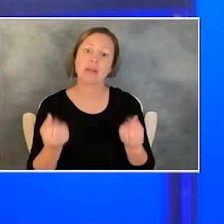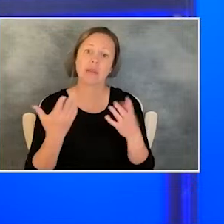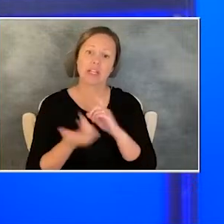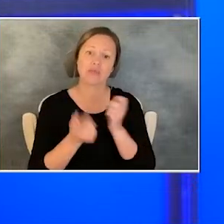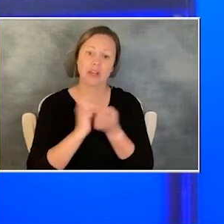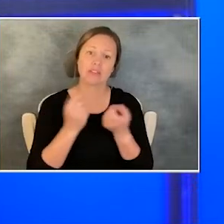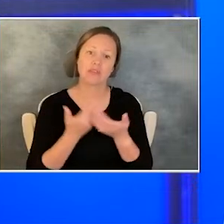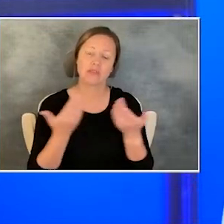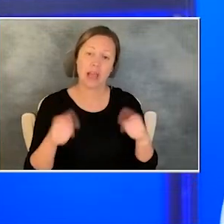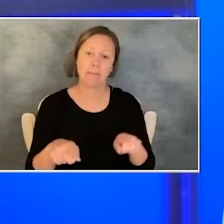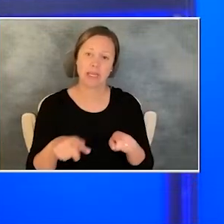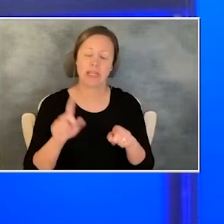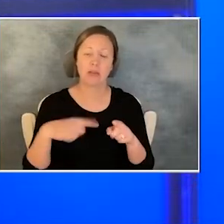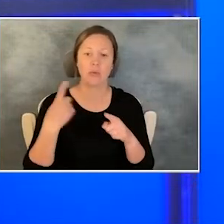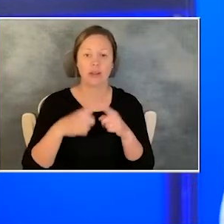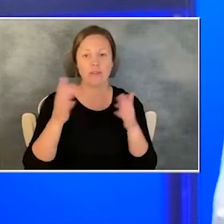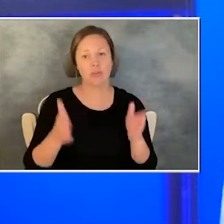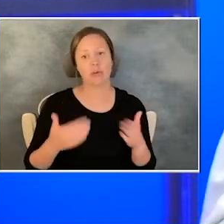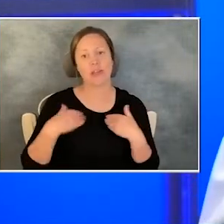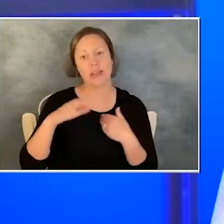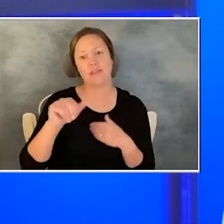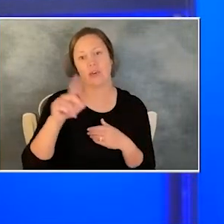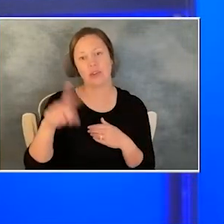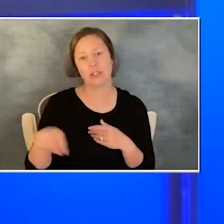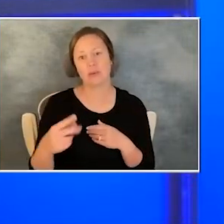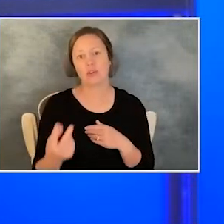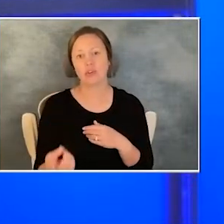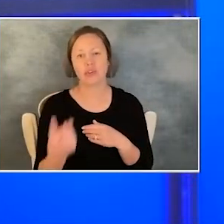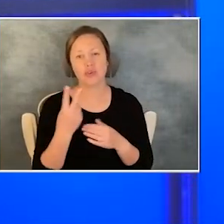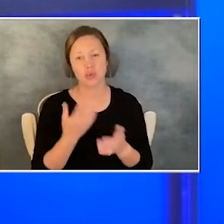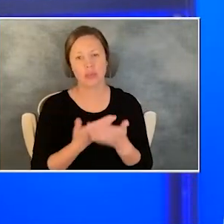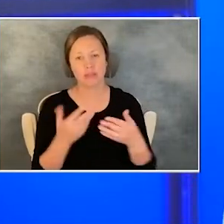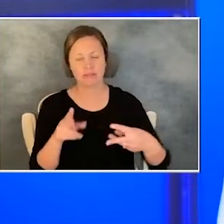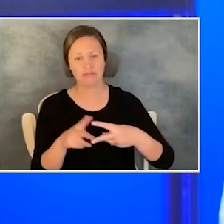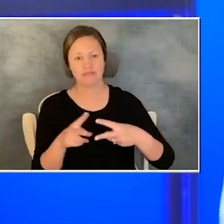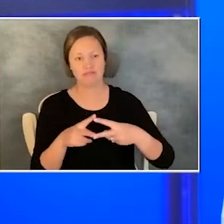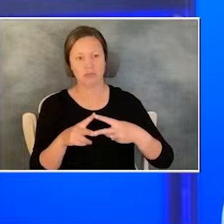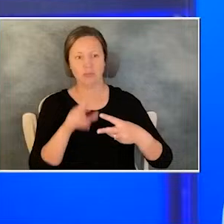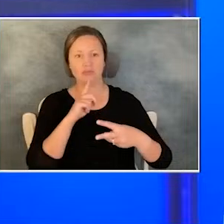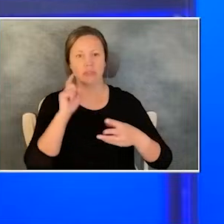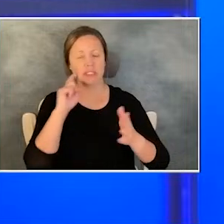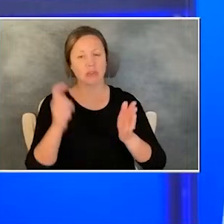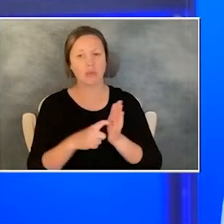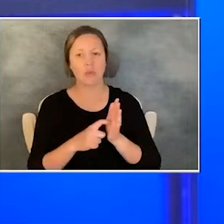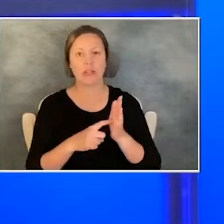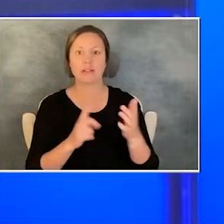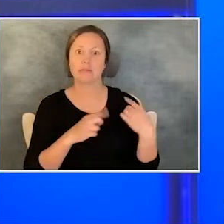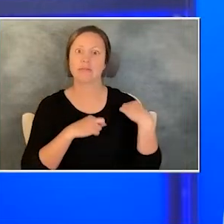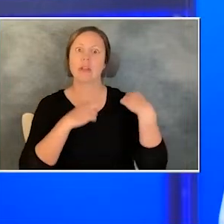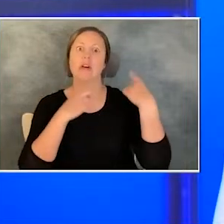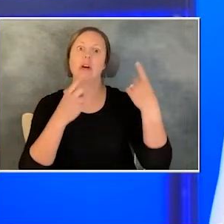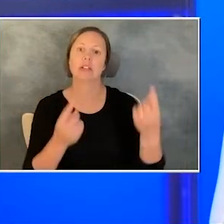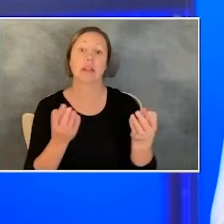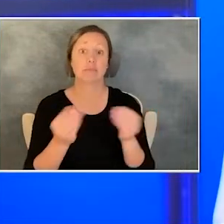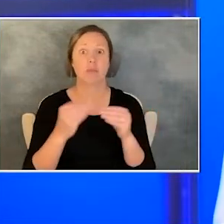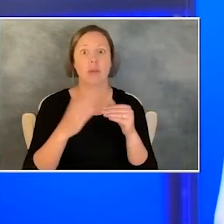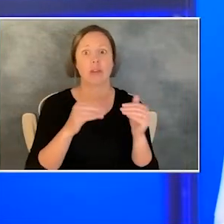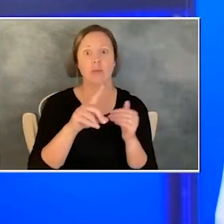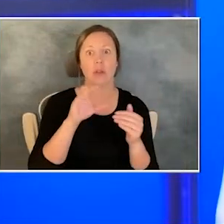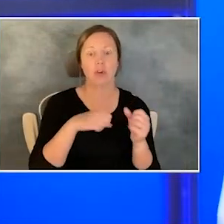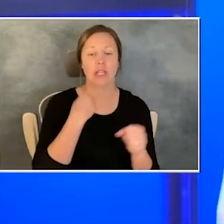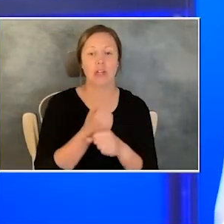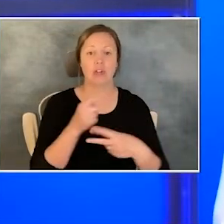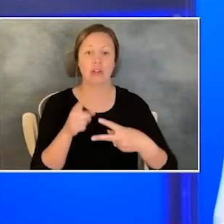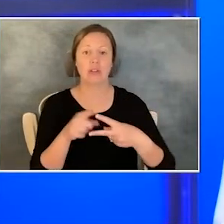has Alzheimer's, and two sort of hallmark changes that we've known a long time, over 100 years, exist are